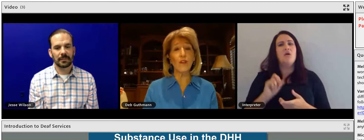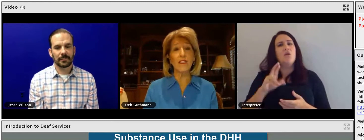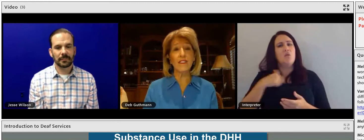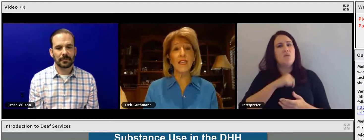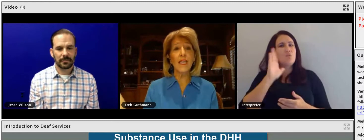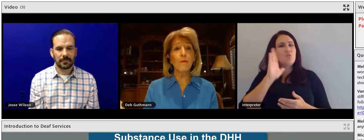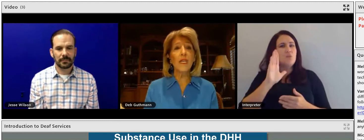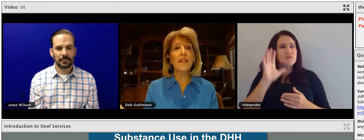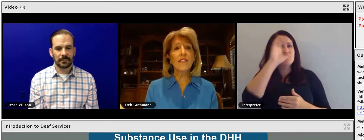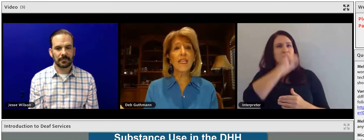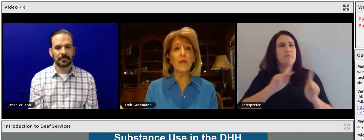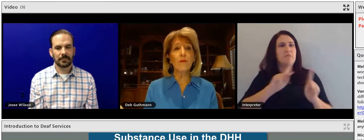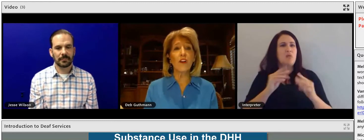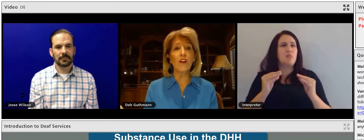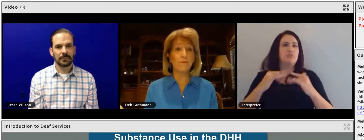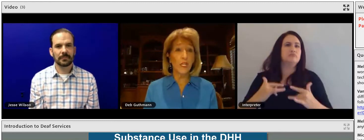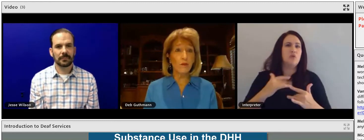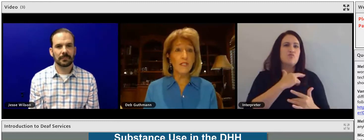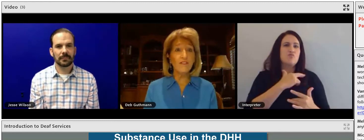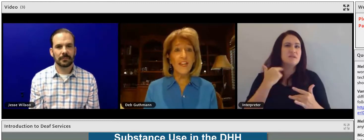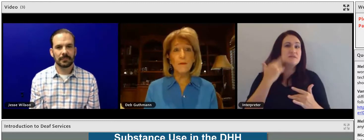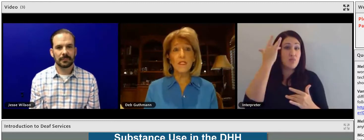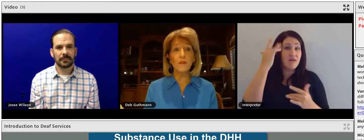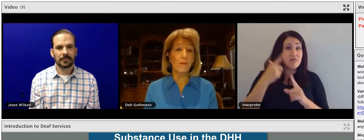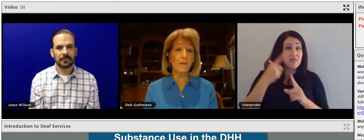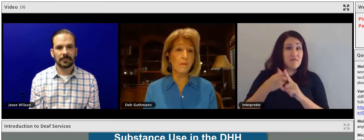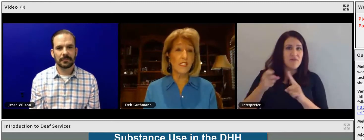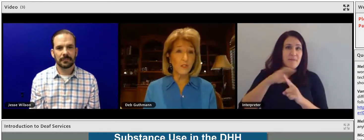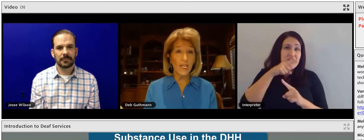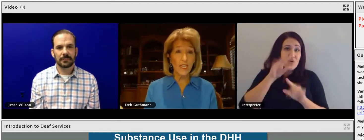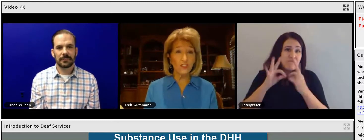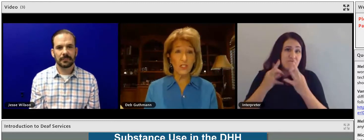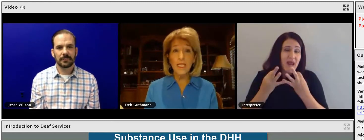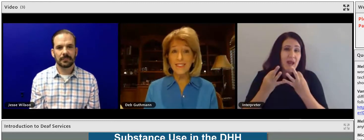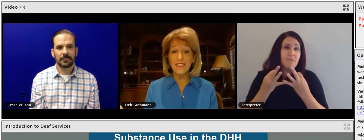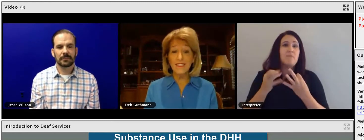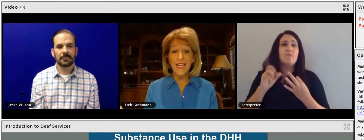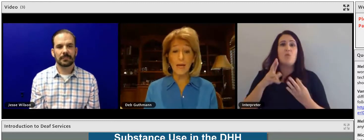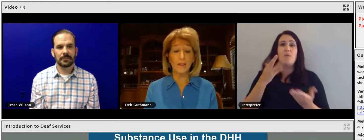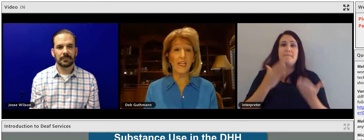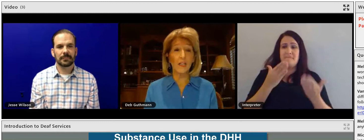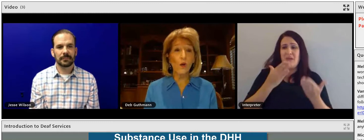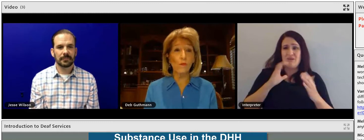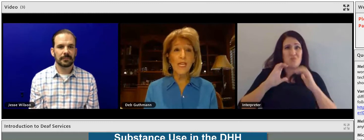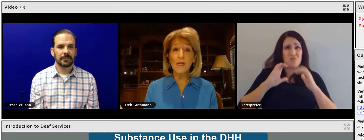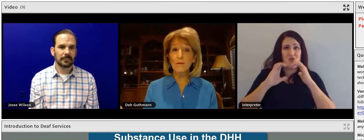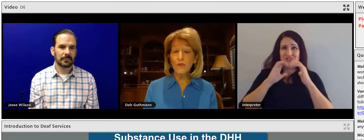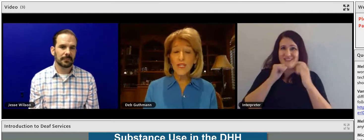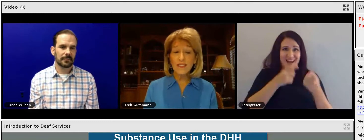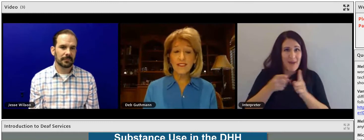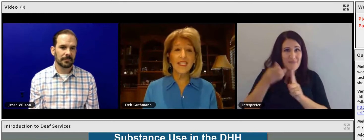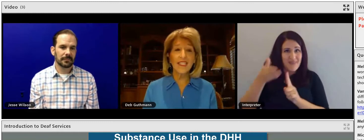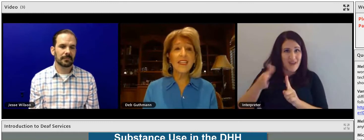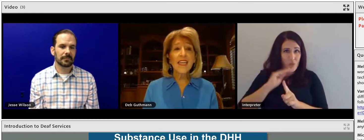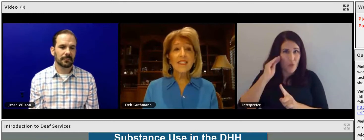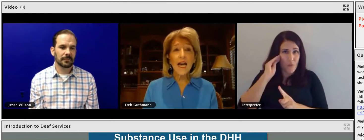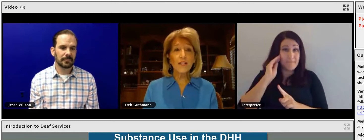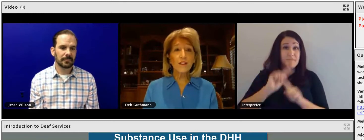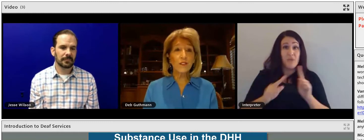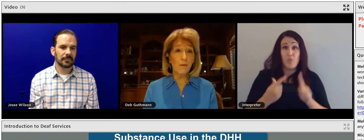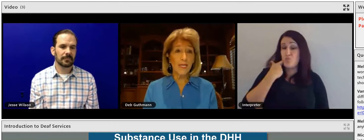people were at greater risk because they came from hearing families where maybe communication didn't happen at home.